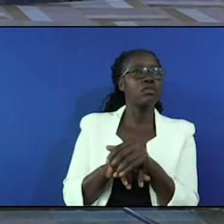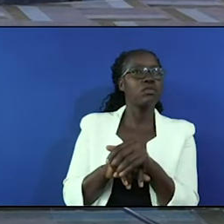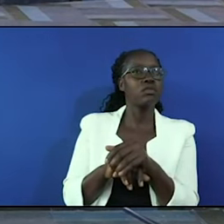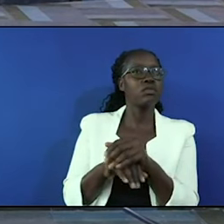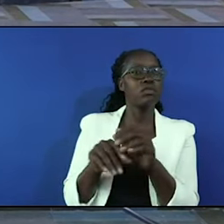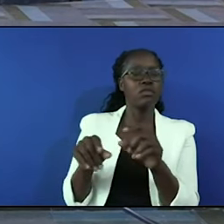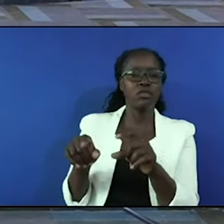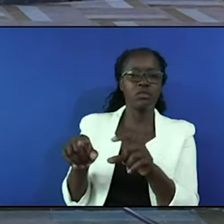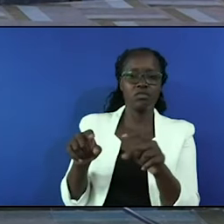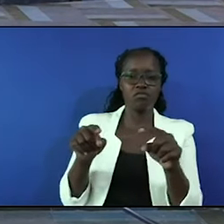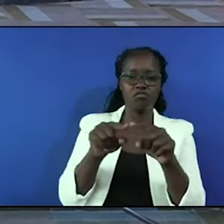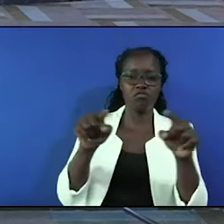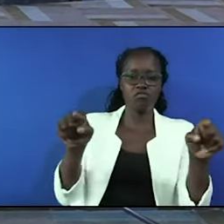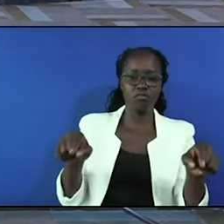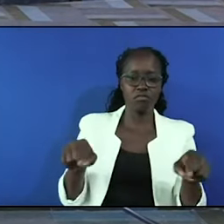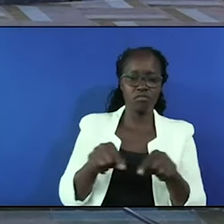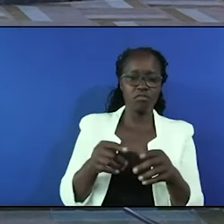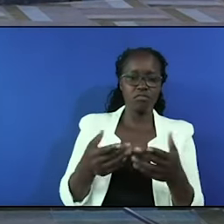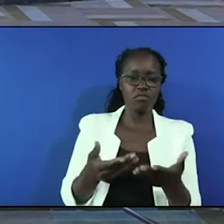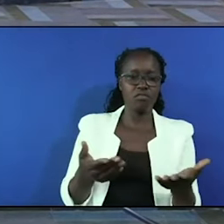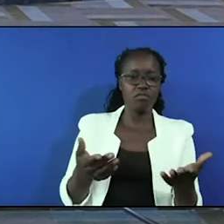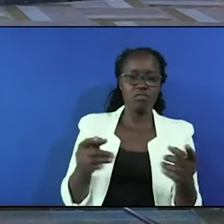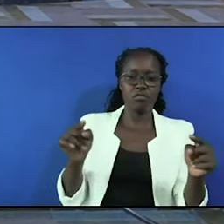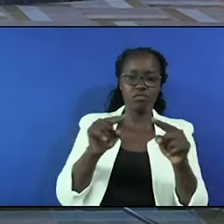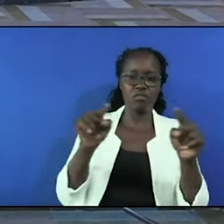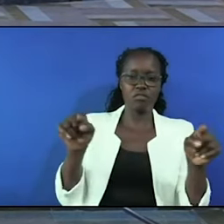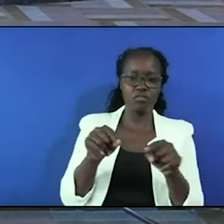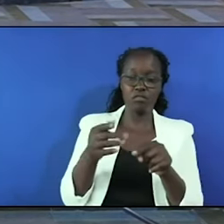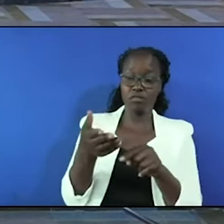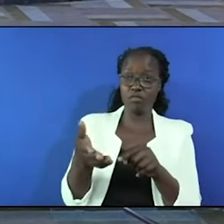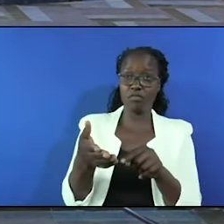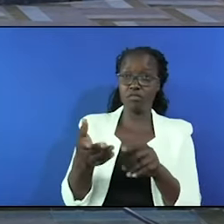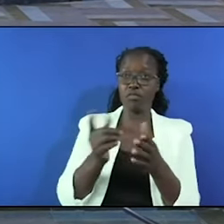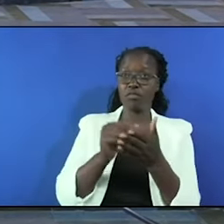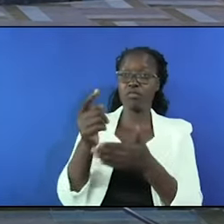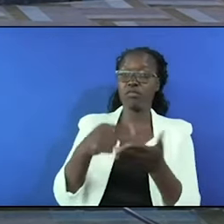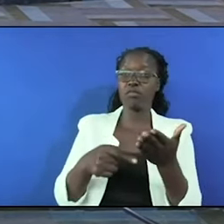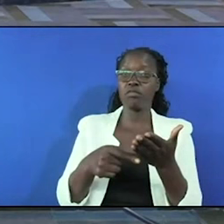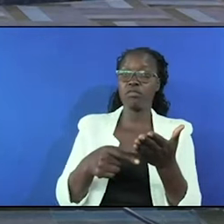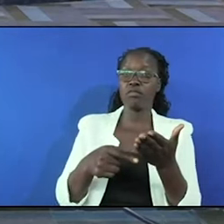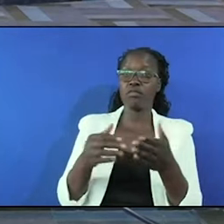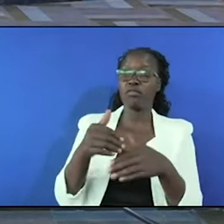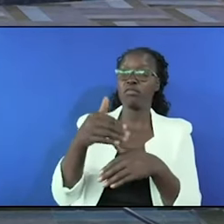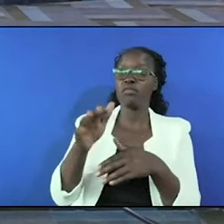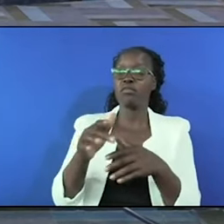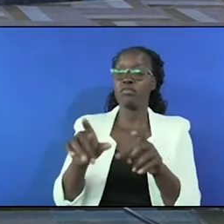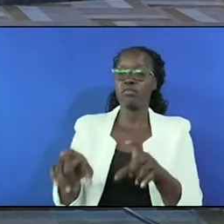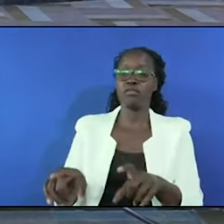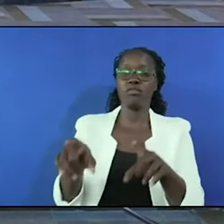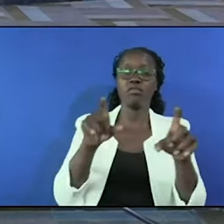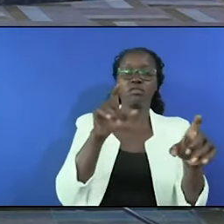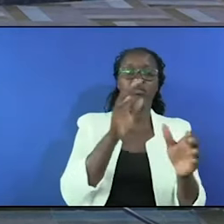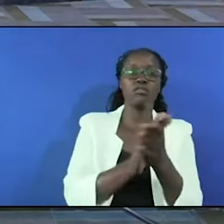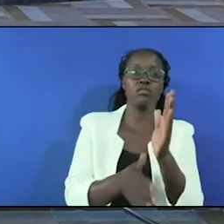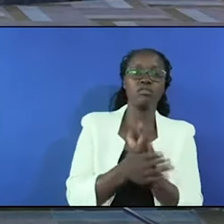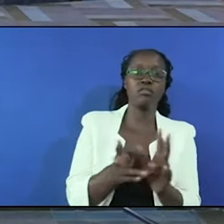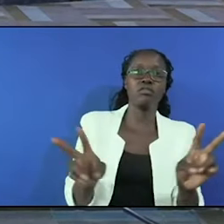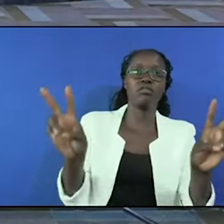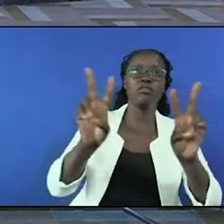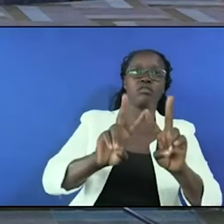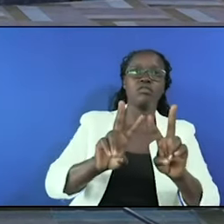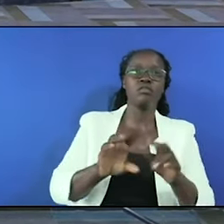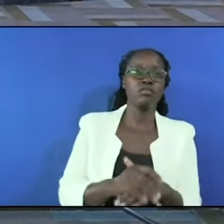they put him in a coffin. And in that coffin, they write outside, cargo